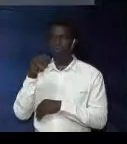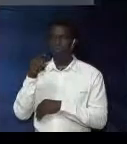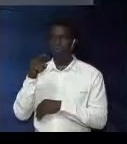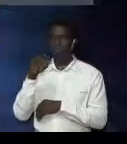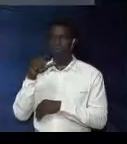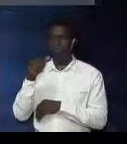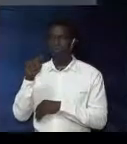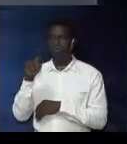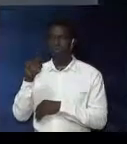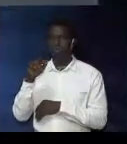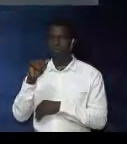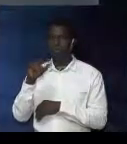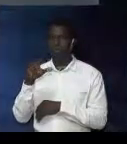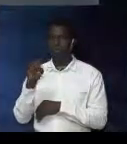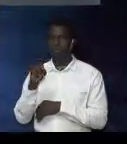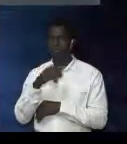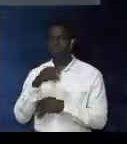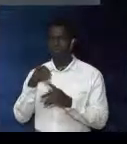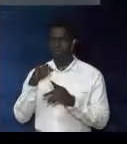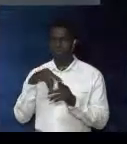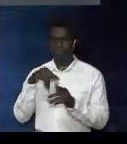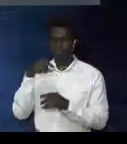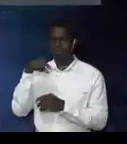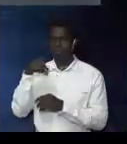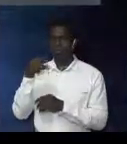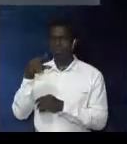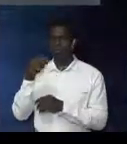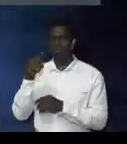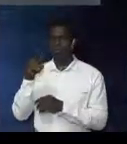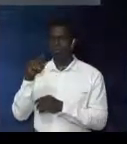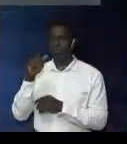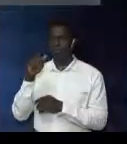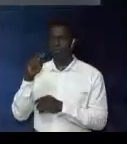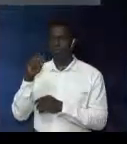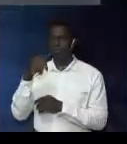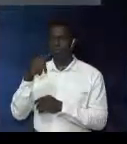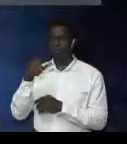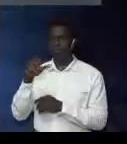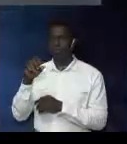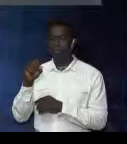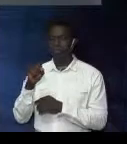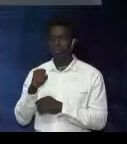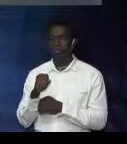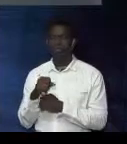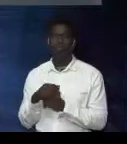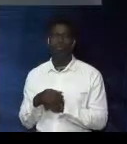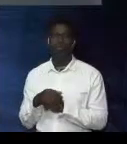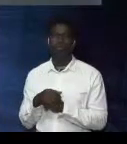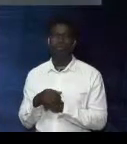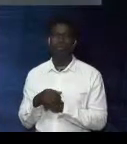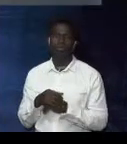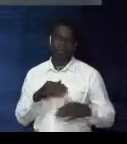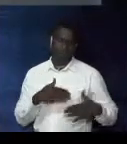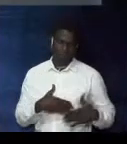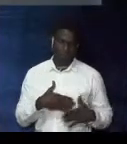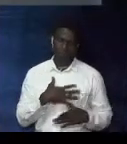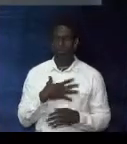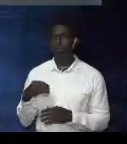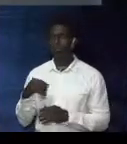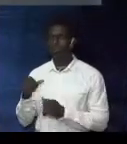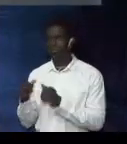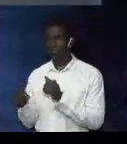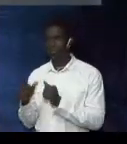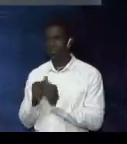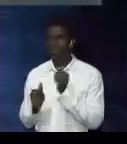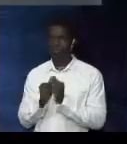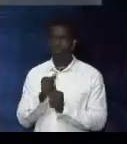sides. You can also call them quadrangles, 4 angles. Quadrilateral, quadrangles,